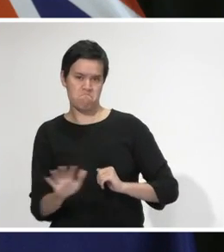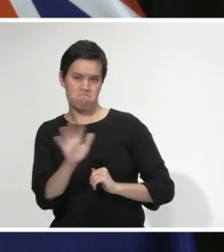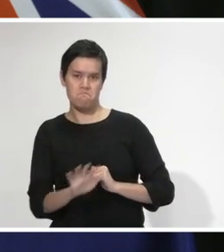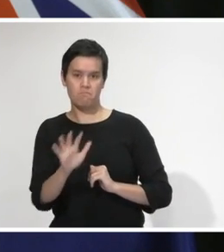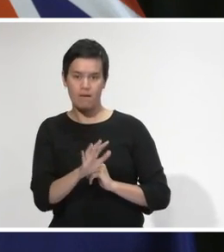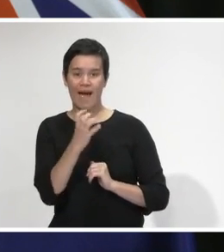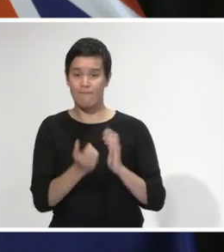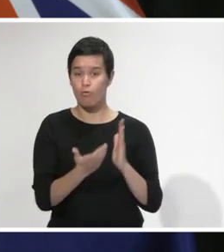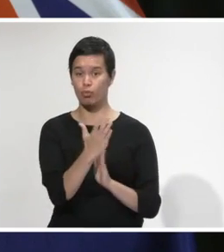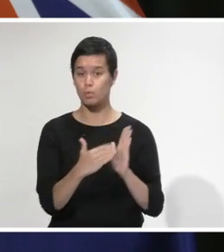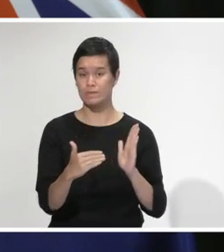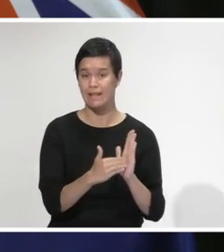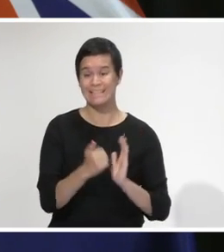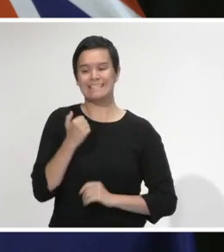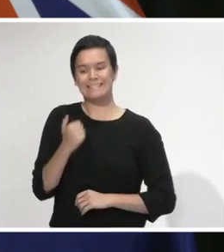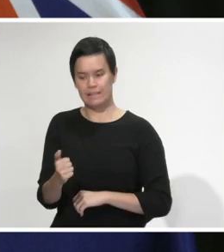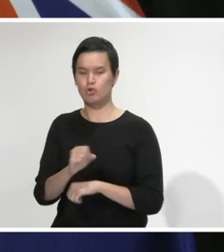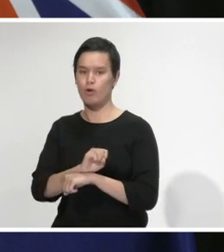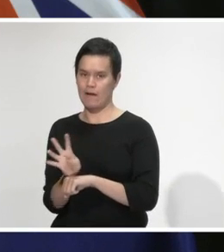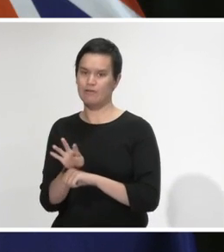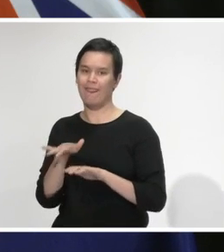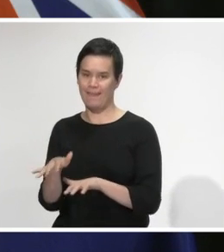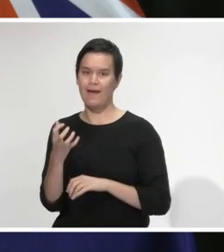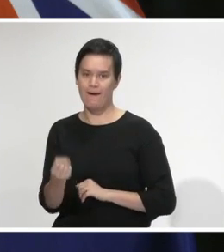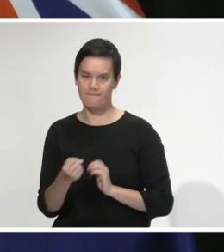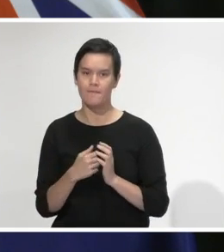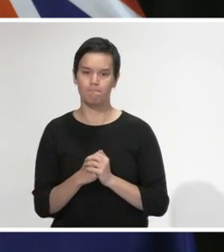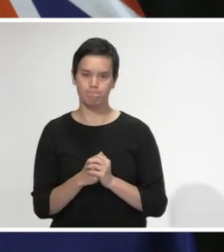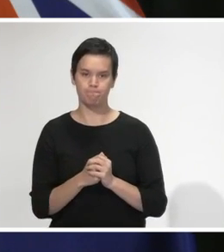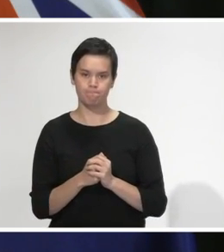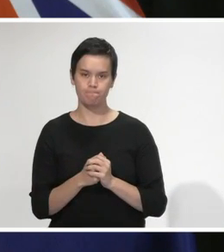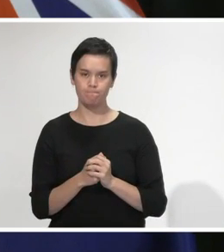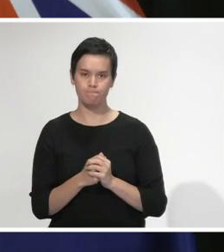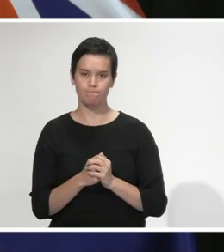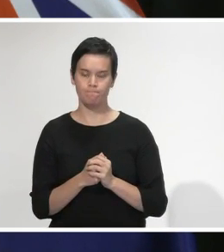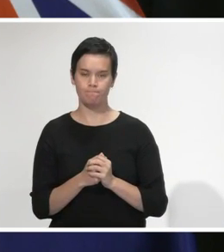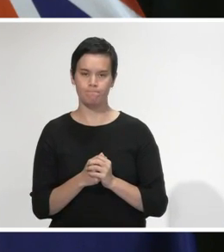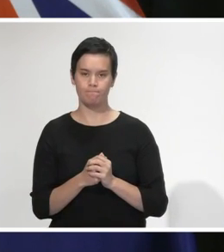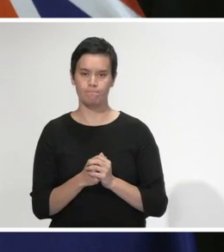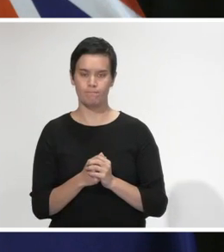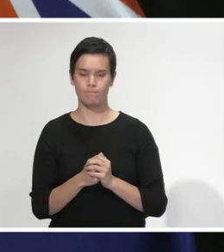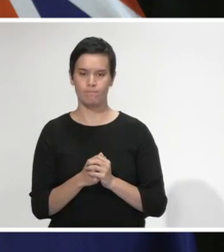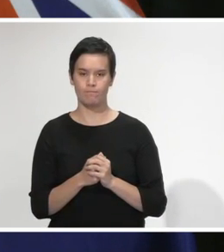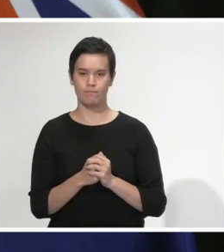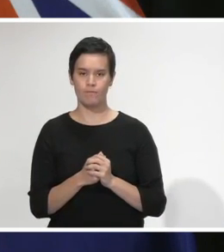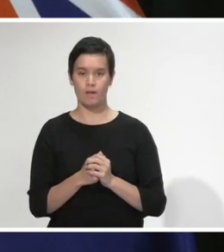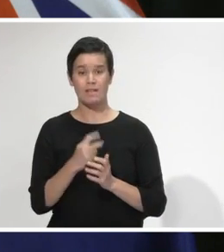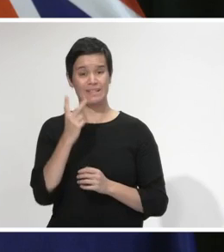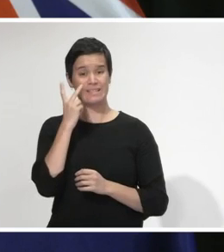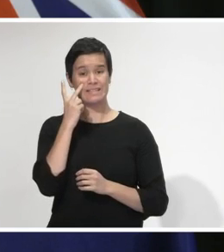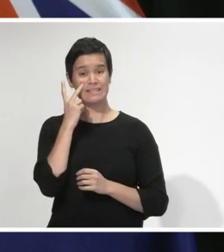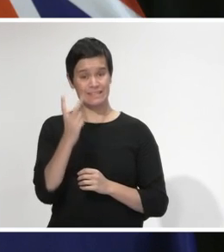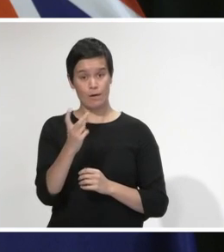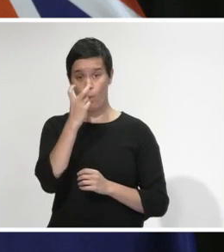I mentioned yesterday and in the preceding day the excellent care and preparation that is in place across